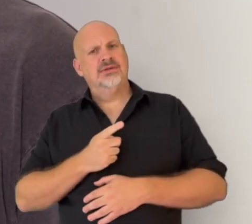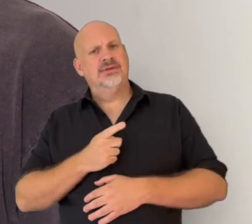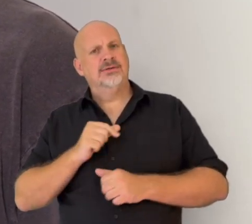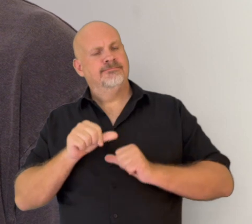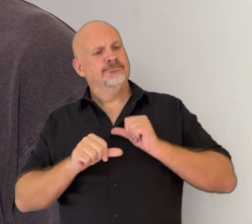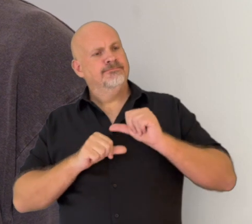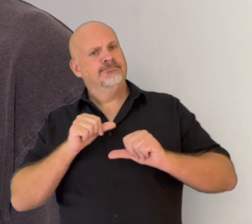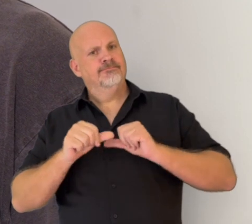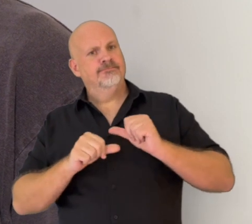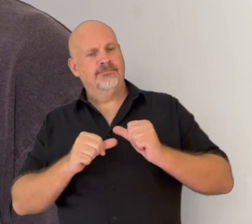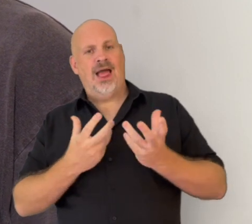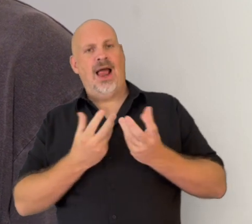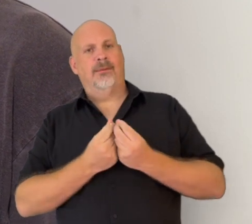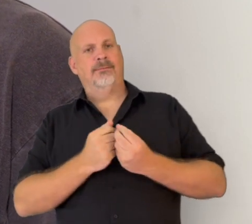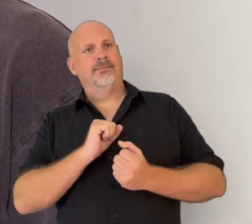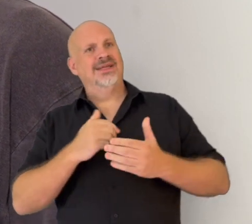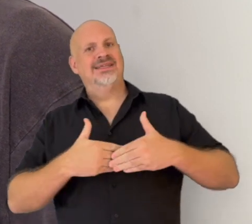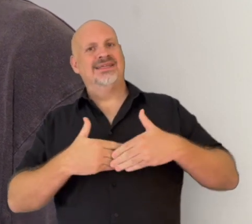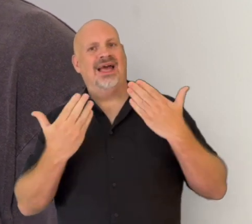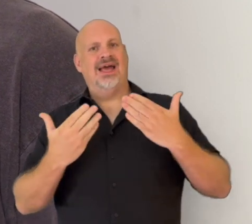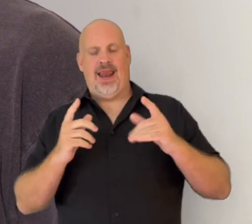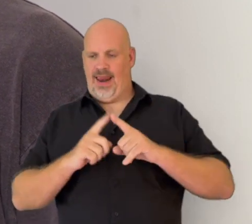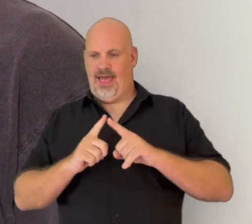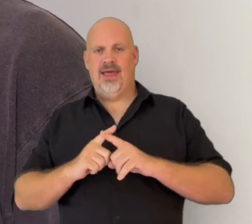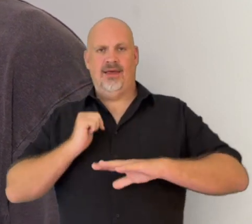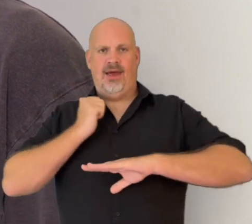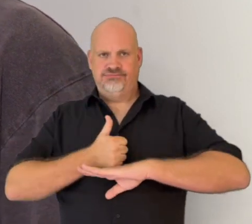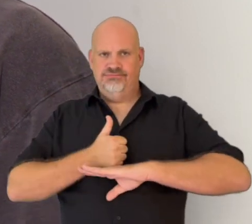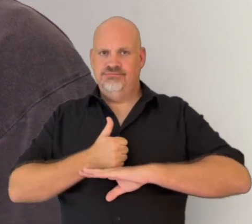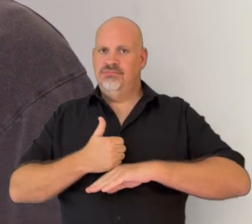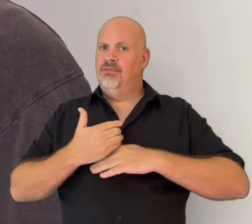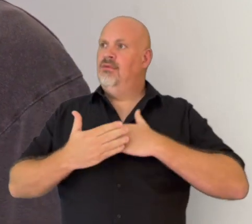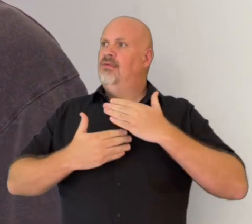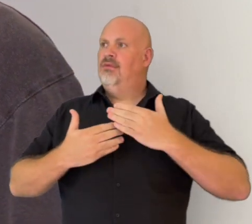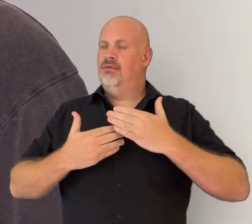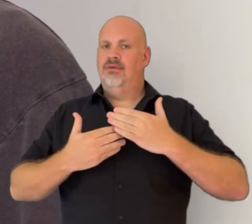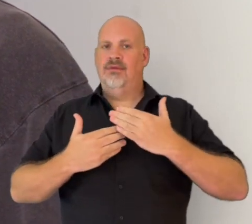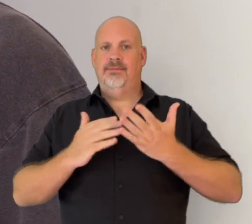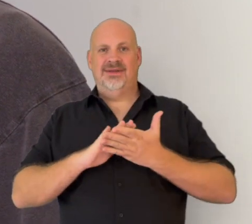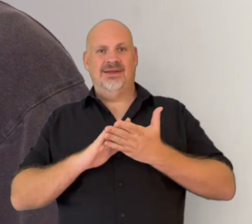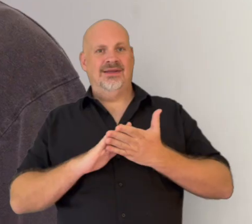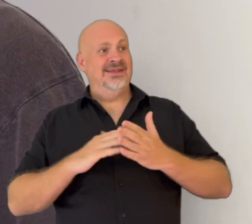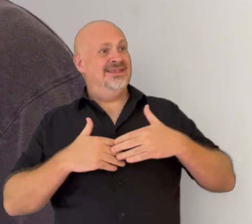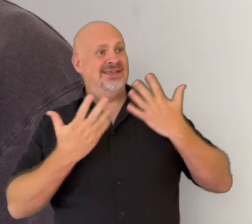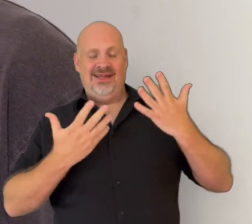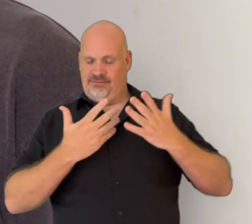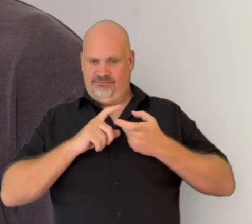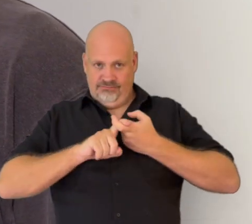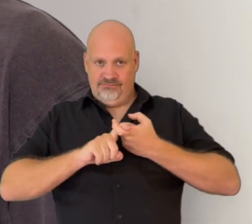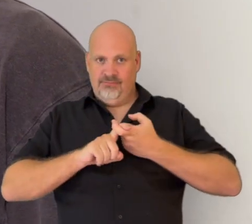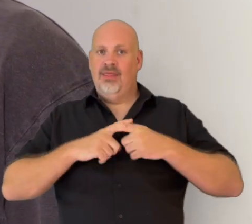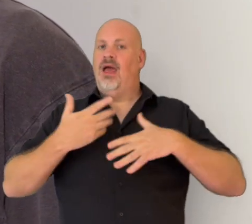whole day work. It was like this touchstone. It was the only part of his day that was totally regular, and after that he'd go off and use